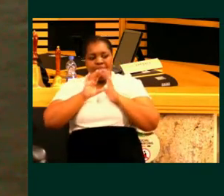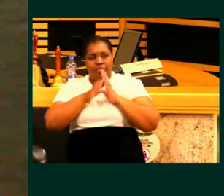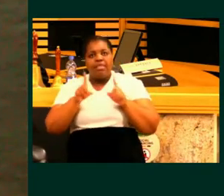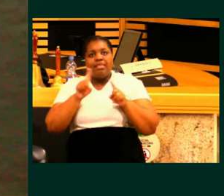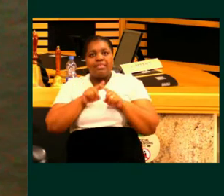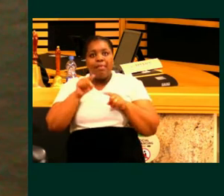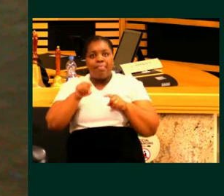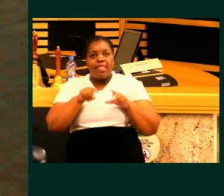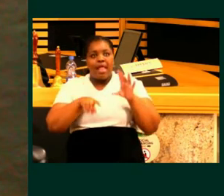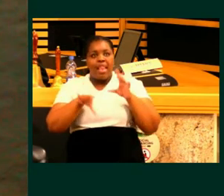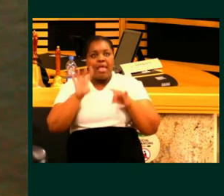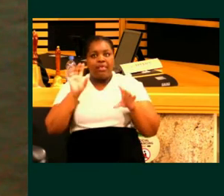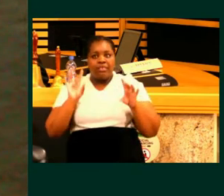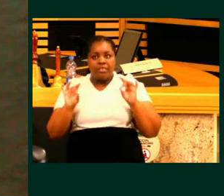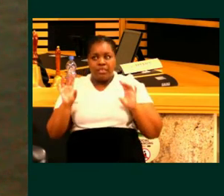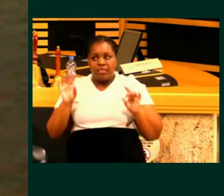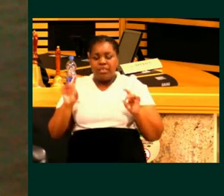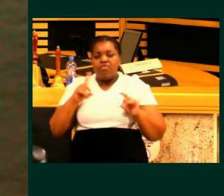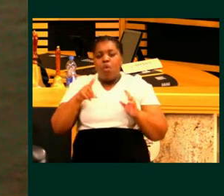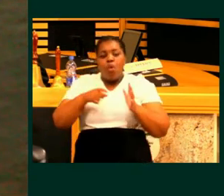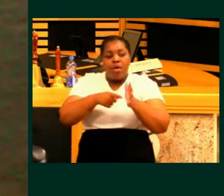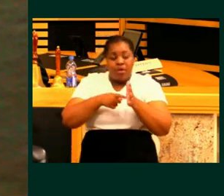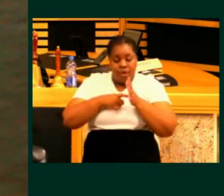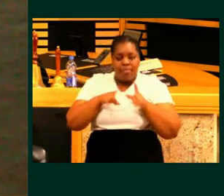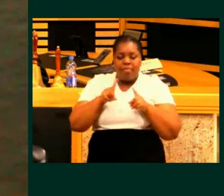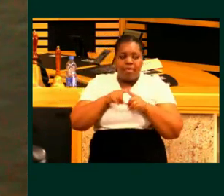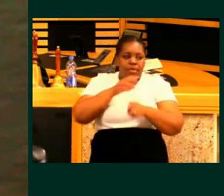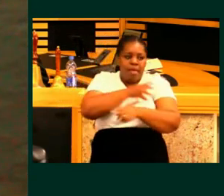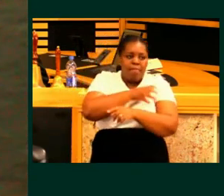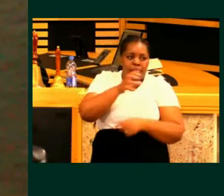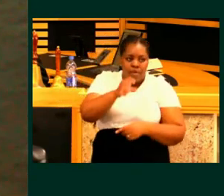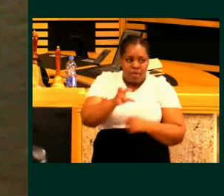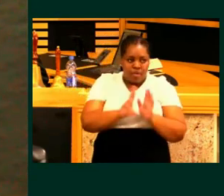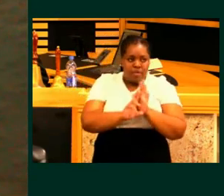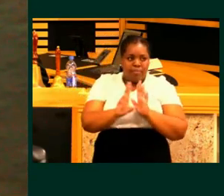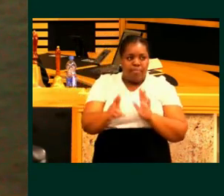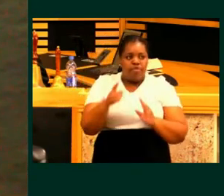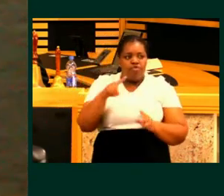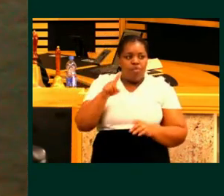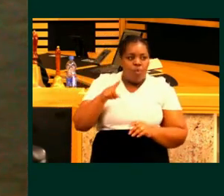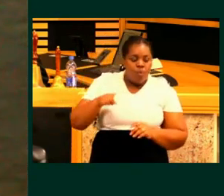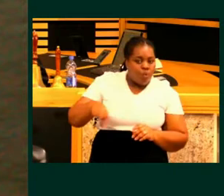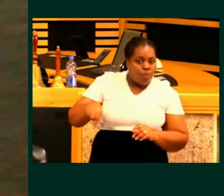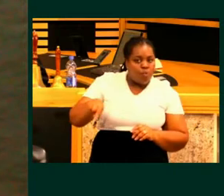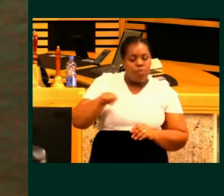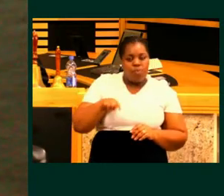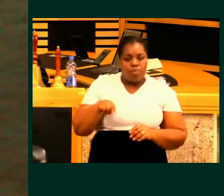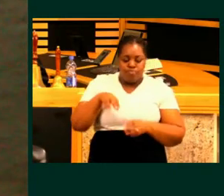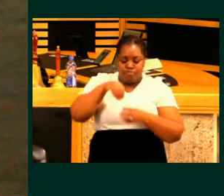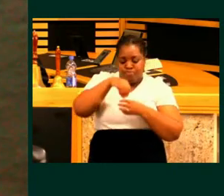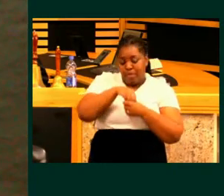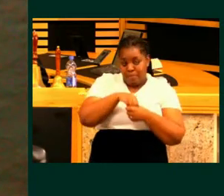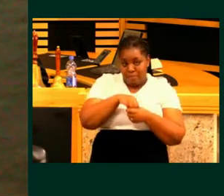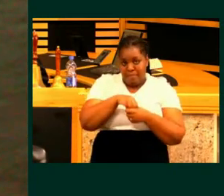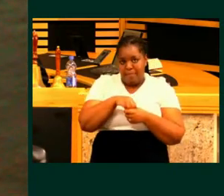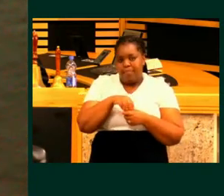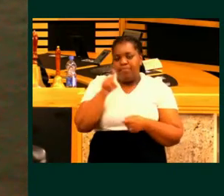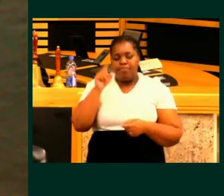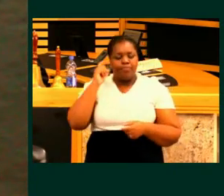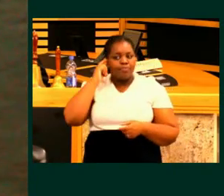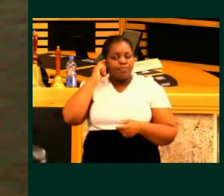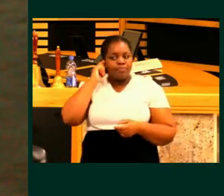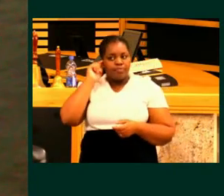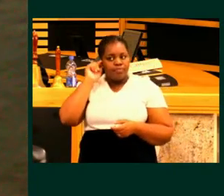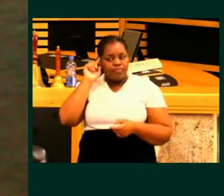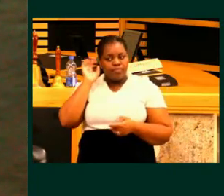the selection phase of of requirement and empowerment Equity representative form parts of forms part